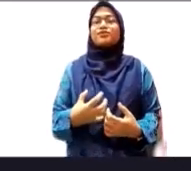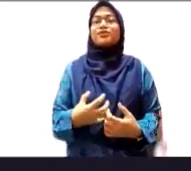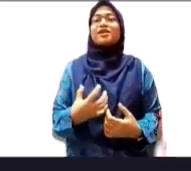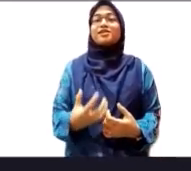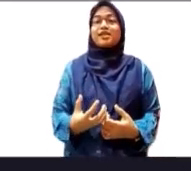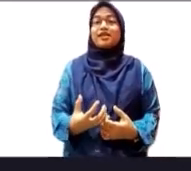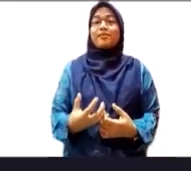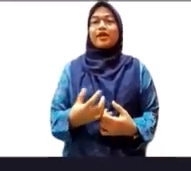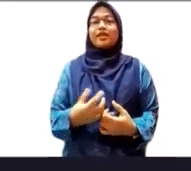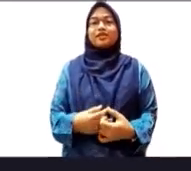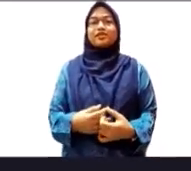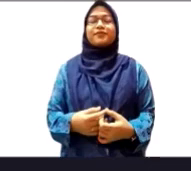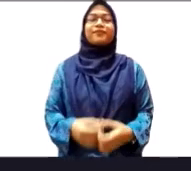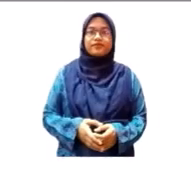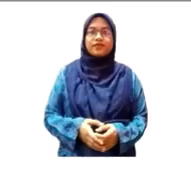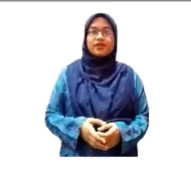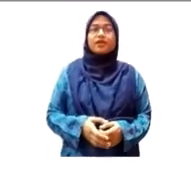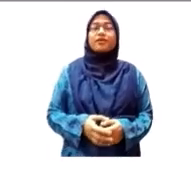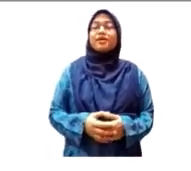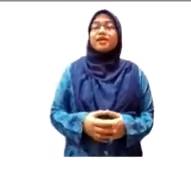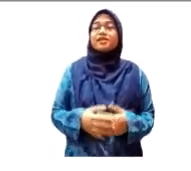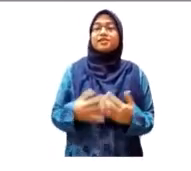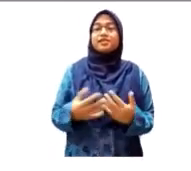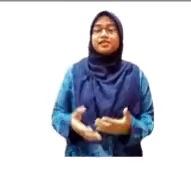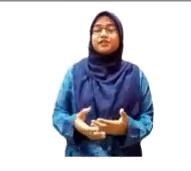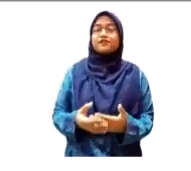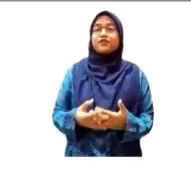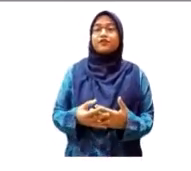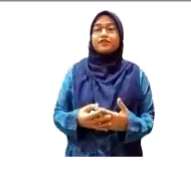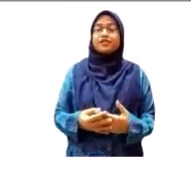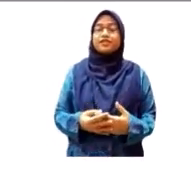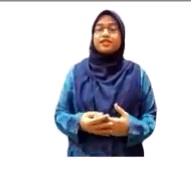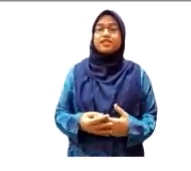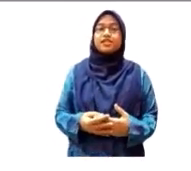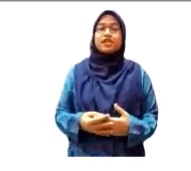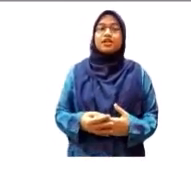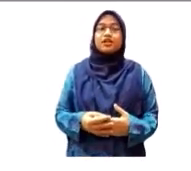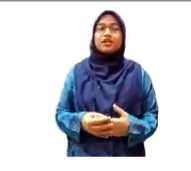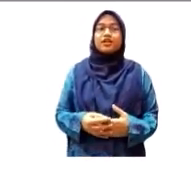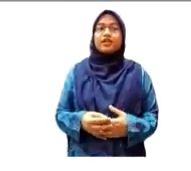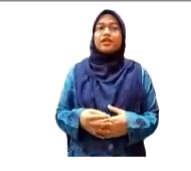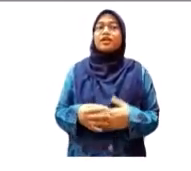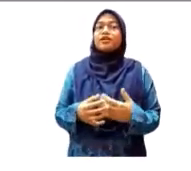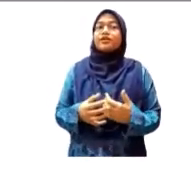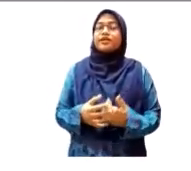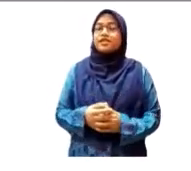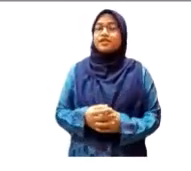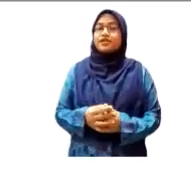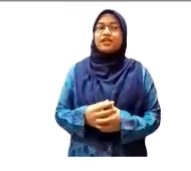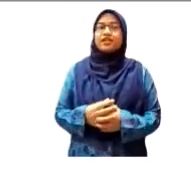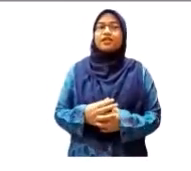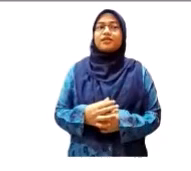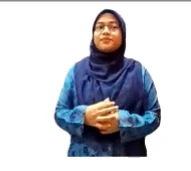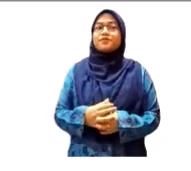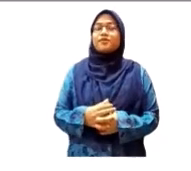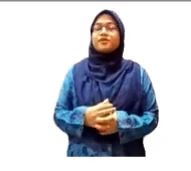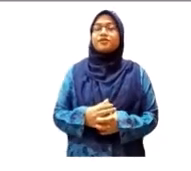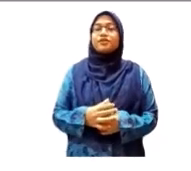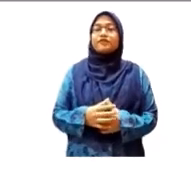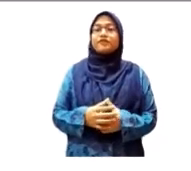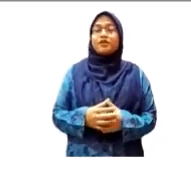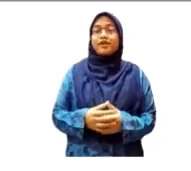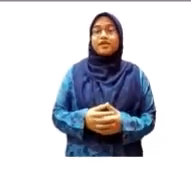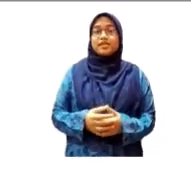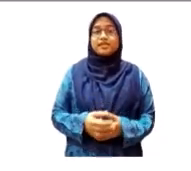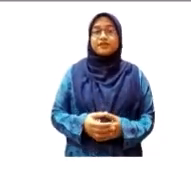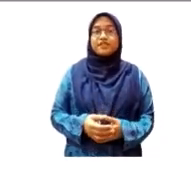us to understand them better. My suggestions for further research are: research conduct must be able to